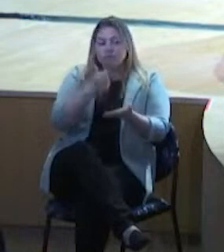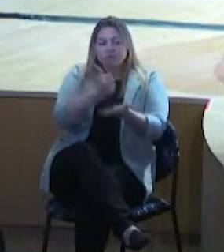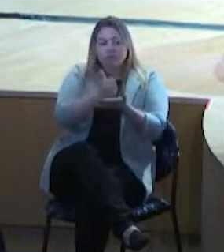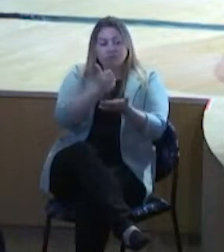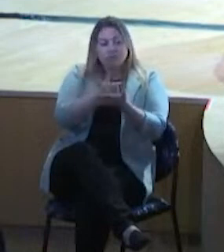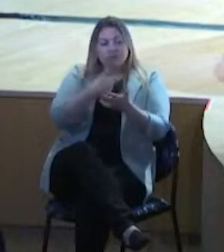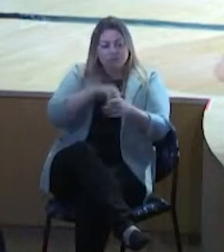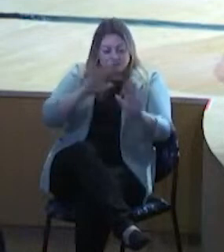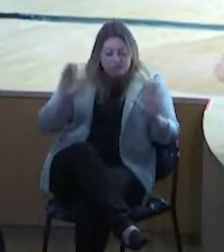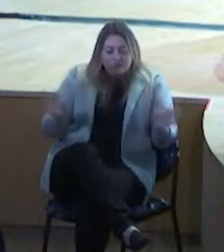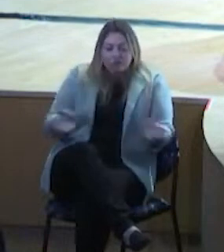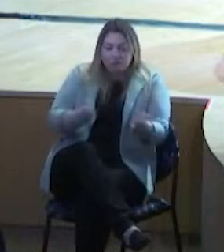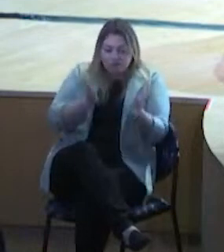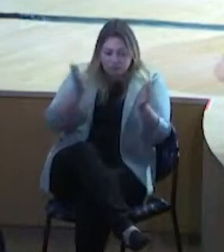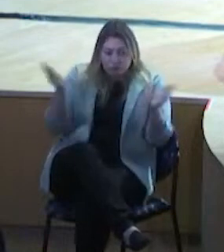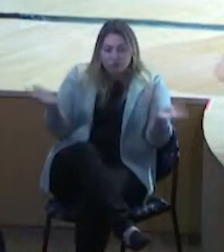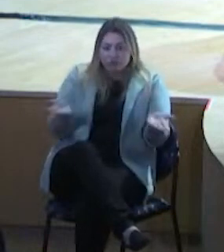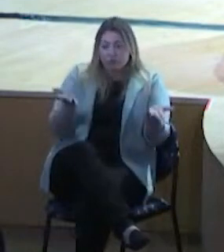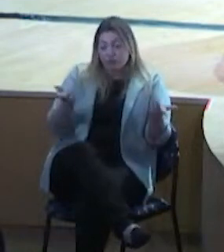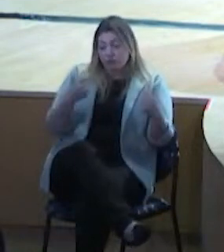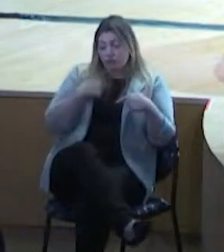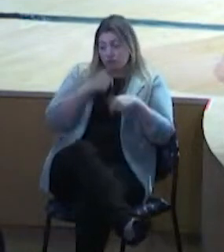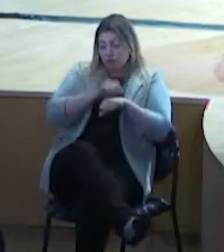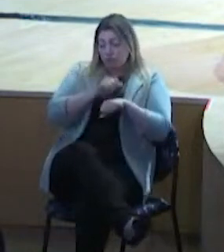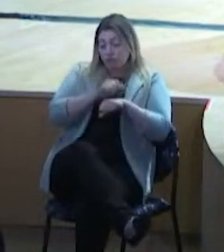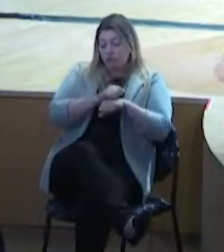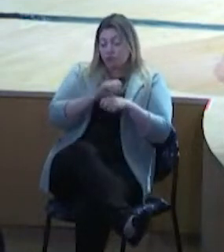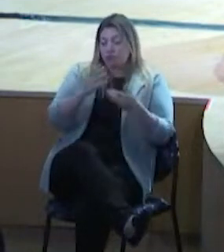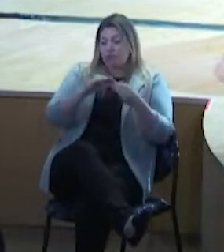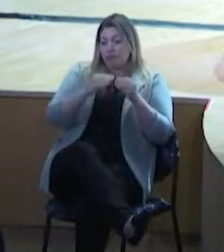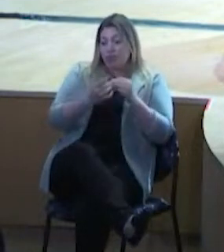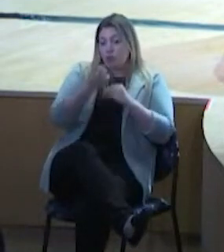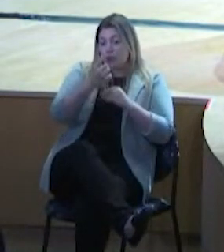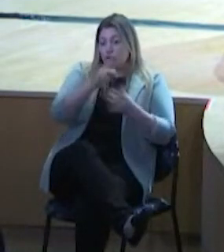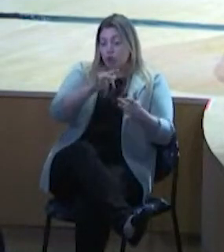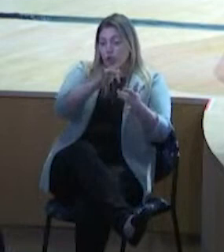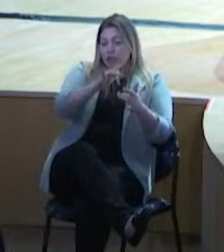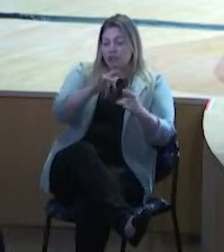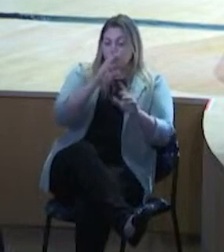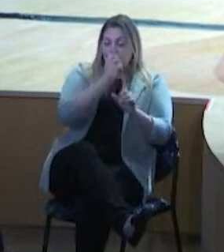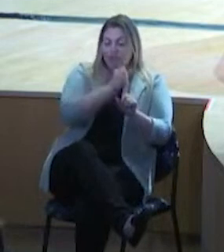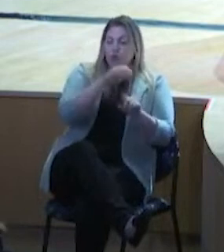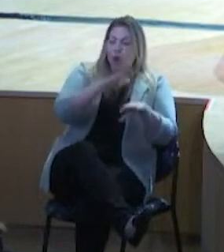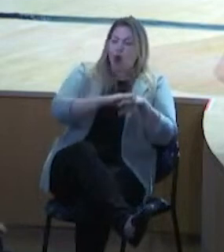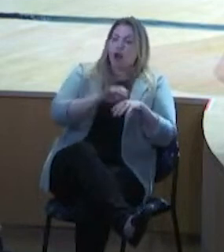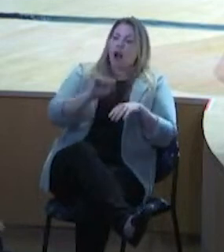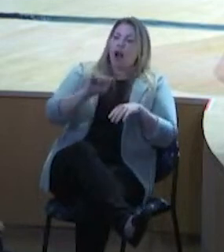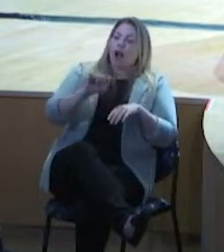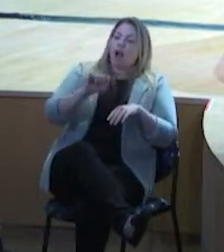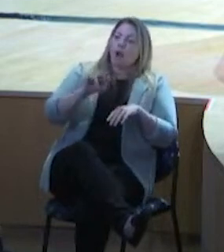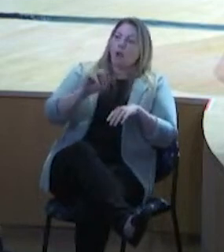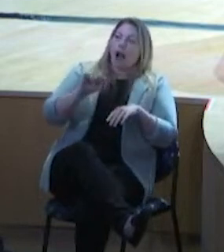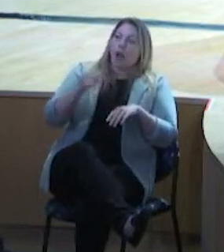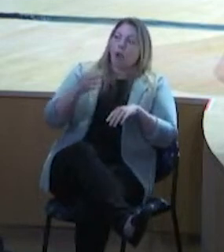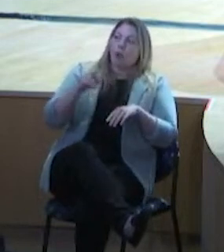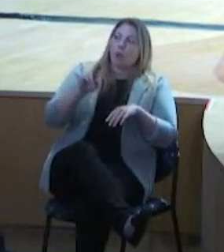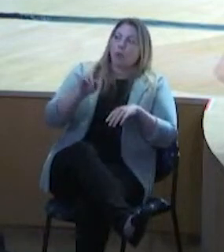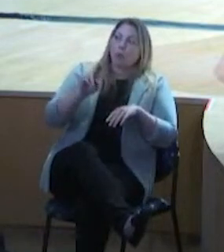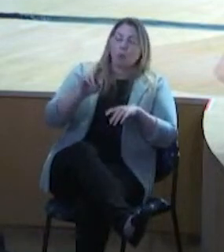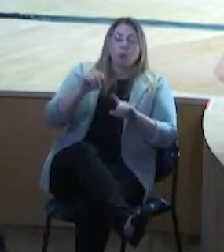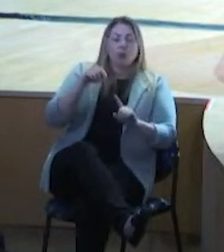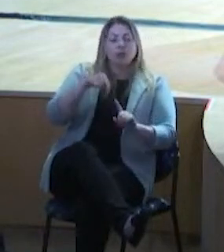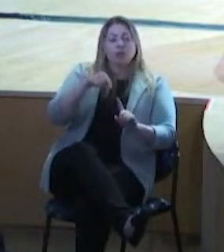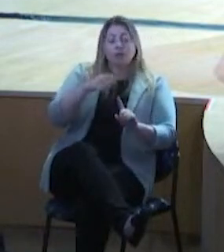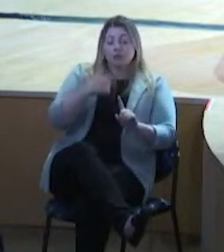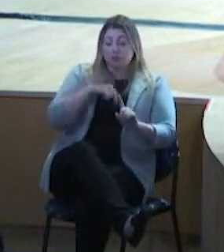this drive. I work in the number one tourist attraction on Oahu, and you know